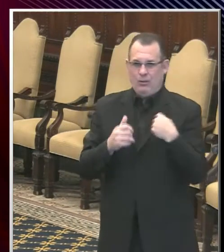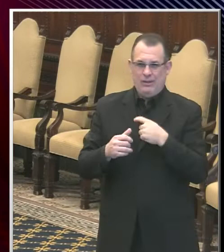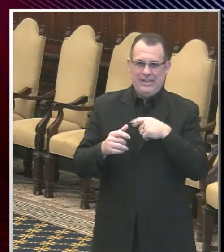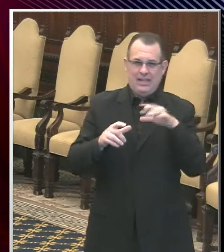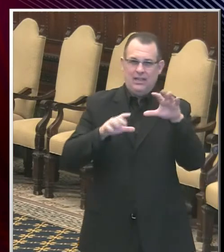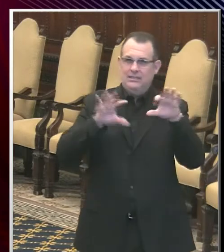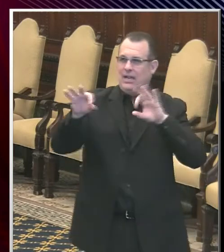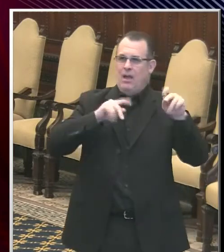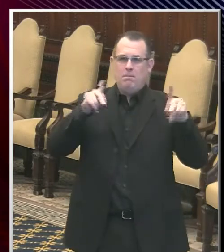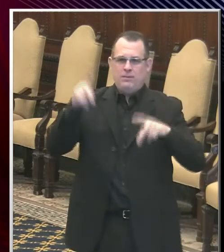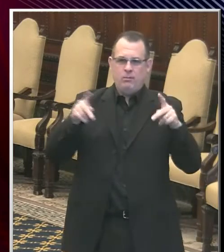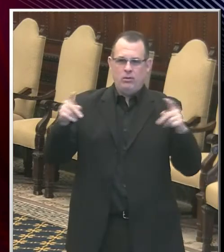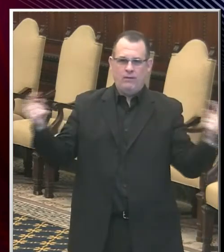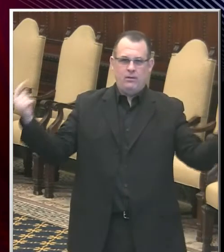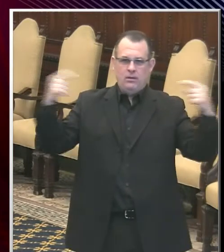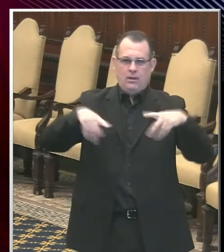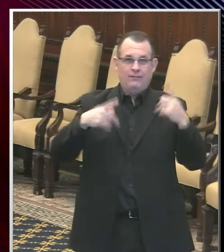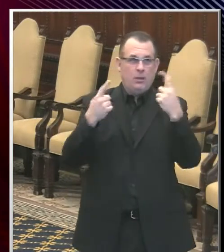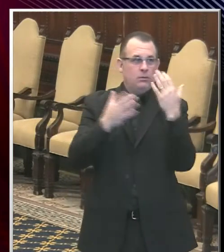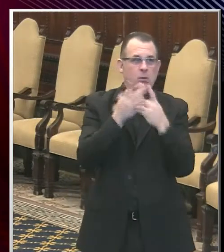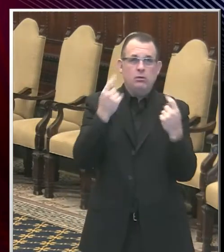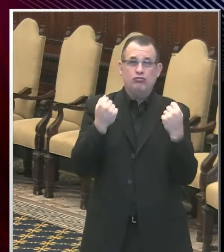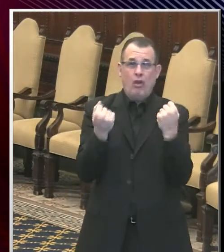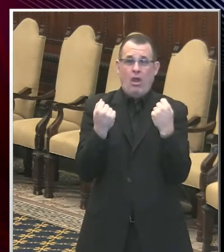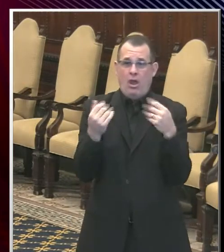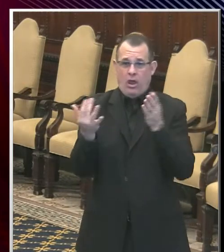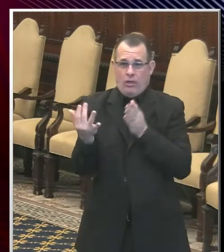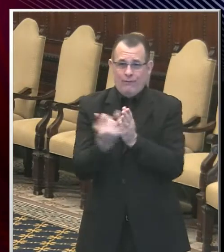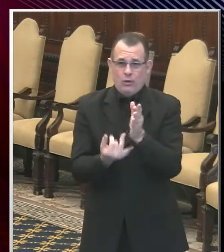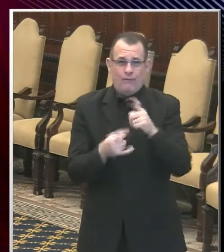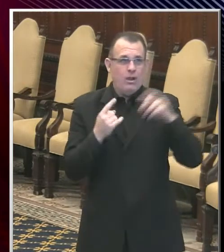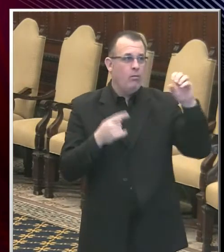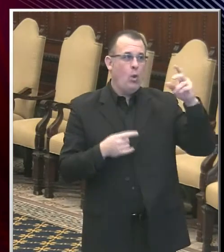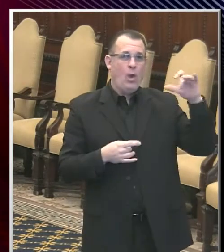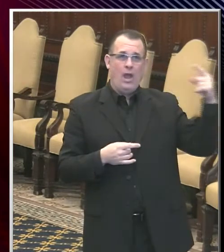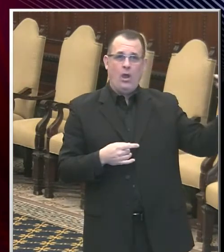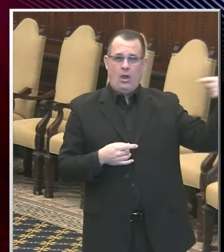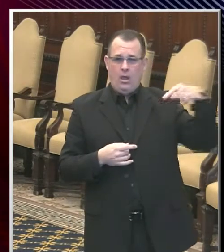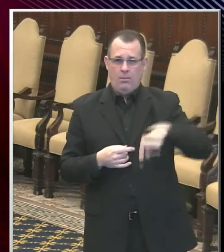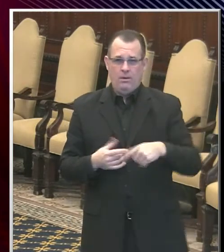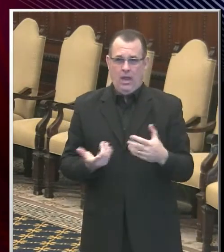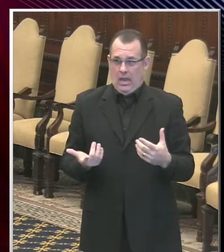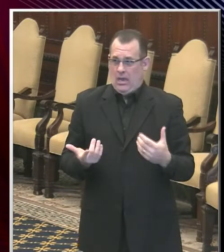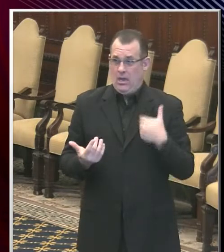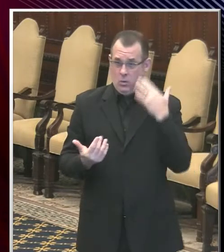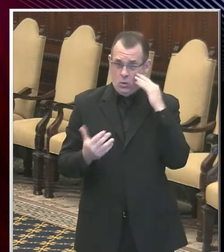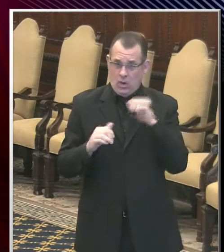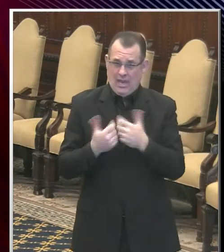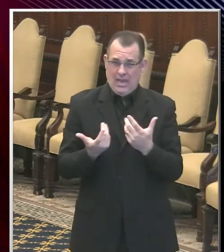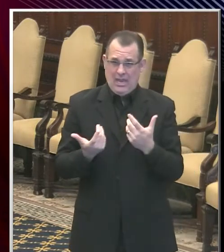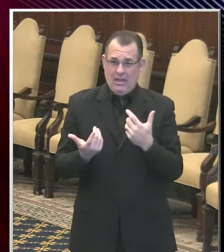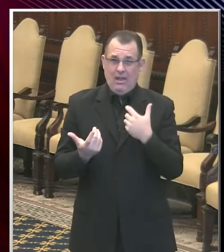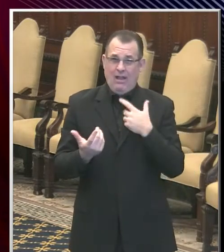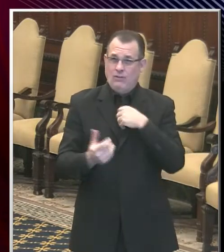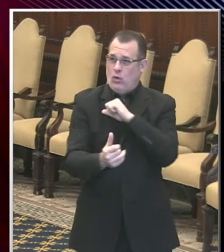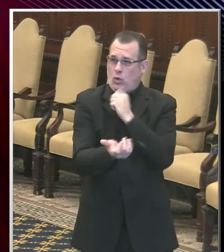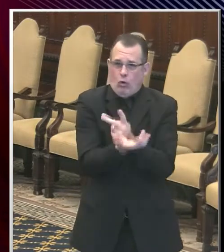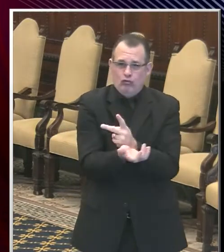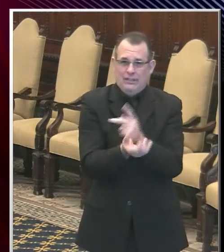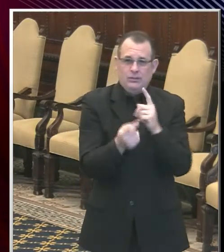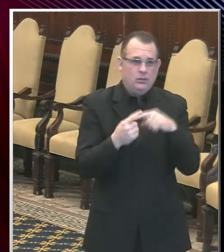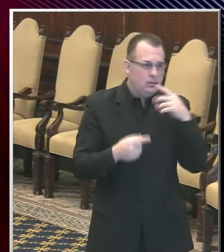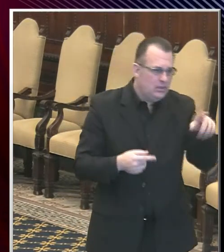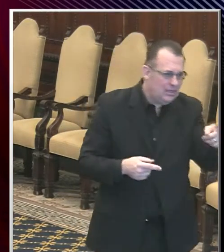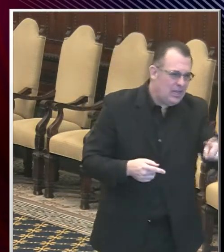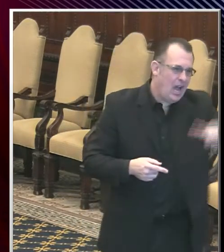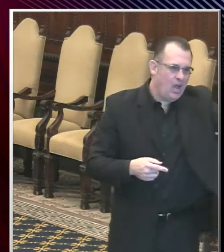mean, someone drives in their car from Ohio. I don't think we have the authority to pluck them off the street